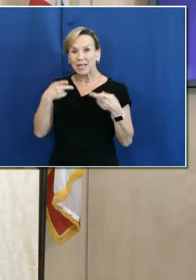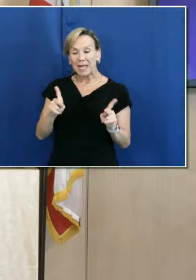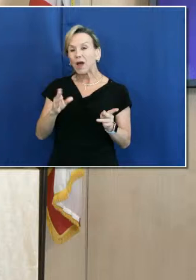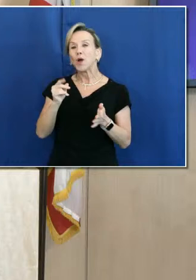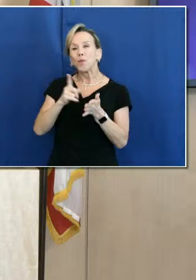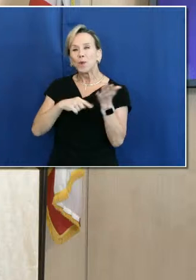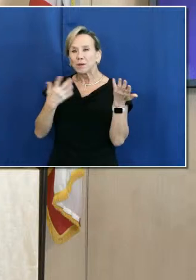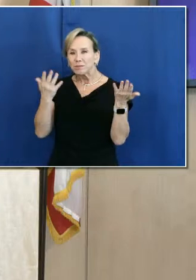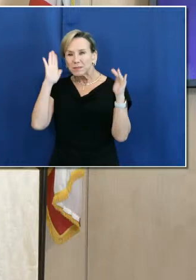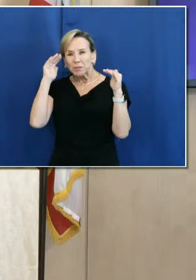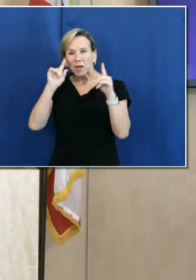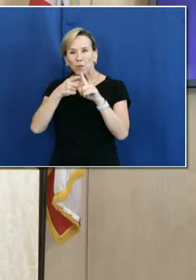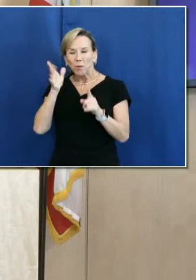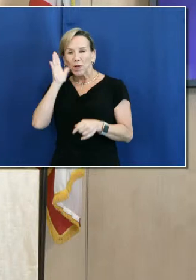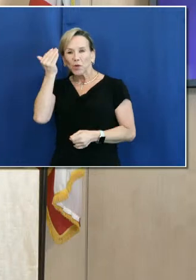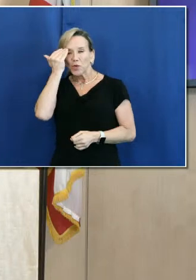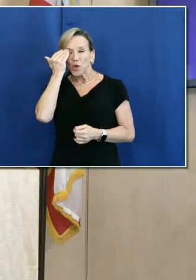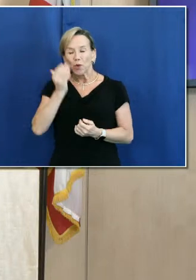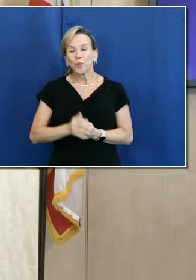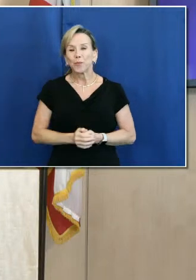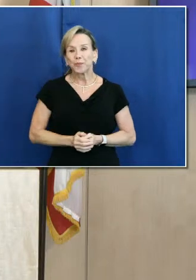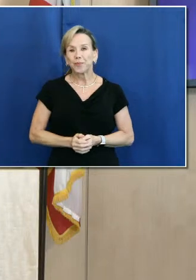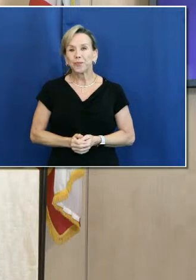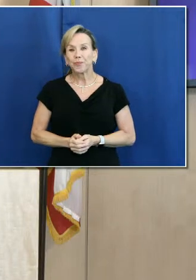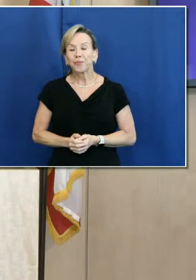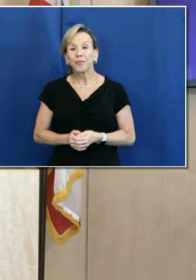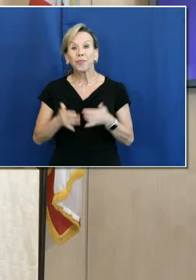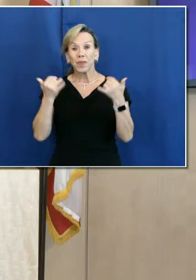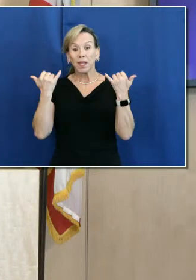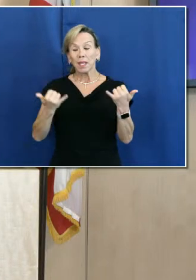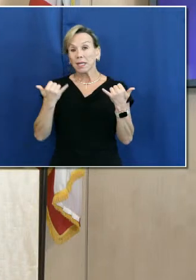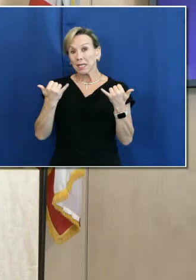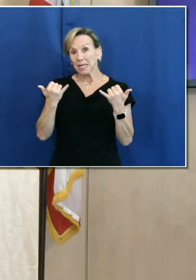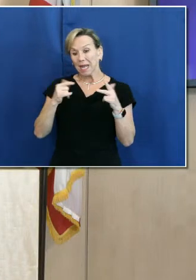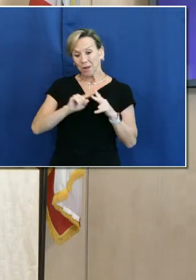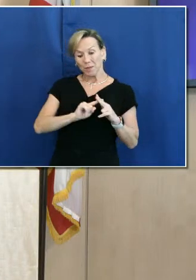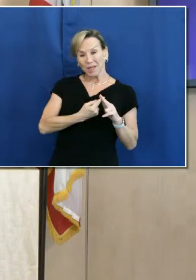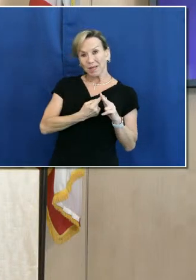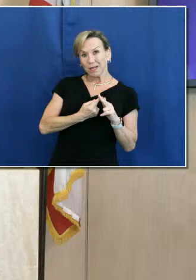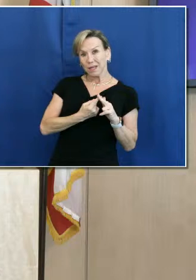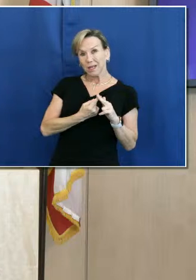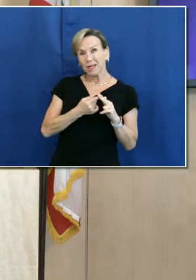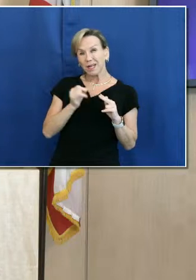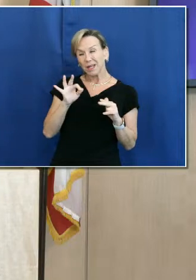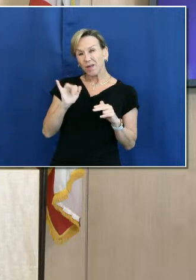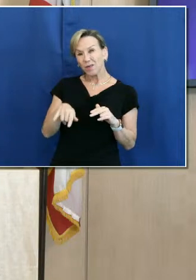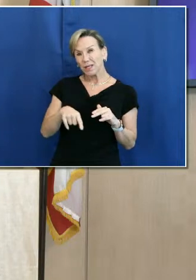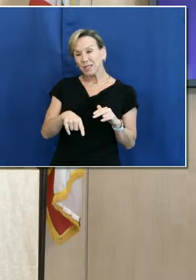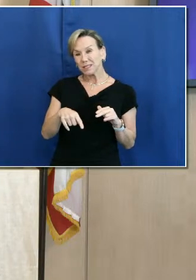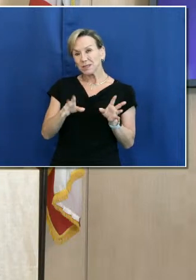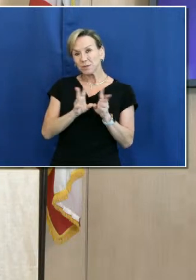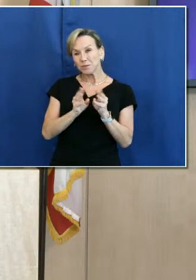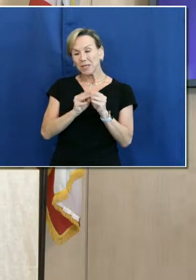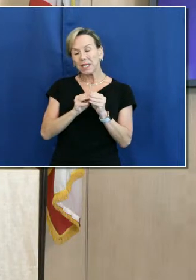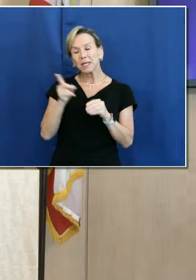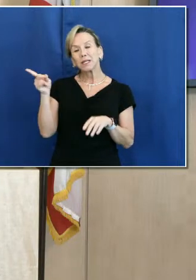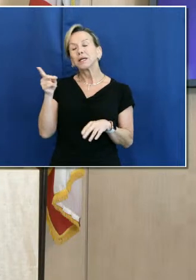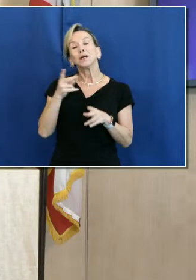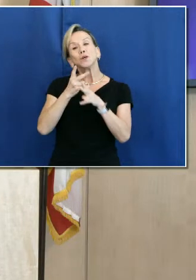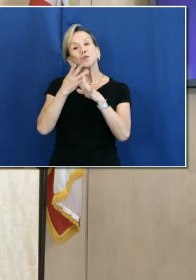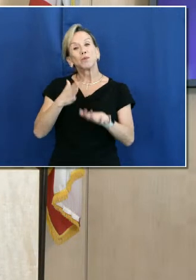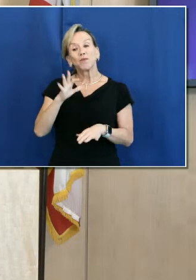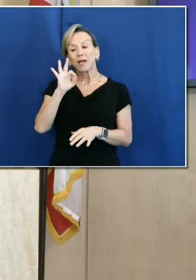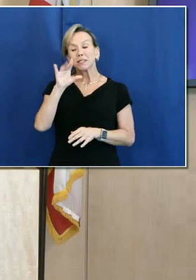At the top of the briefing today, Supervisor Fletcher shared, based on the governor's briefing at